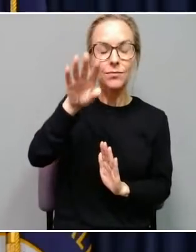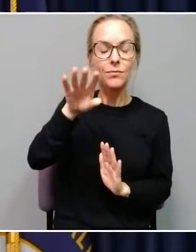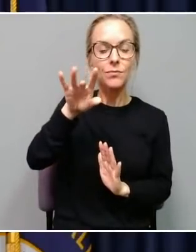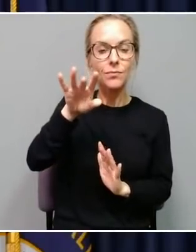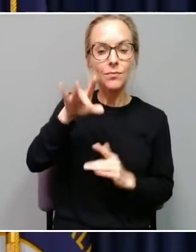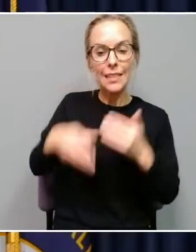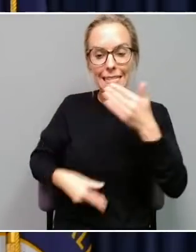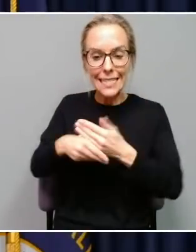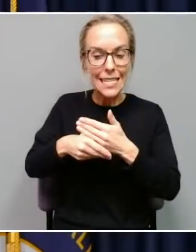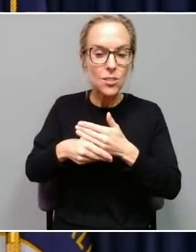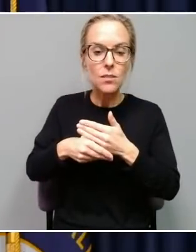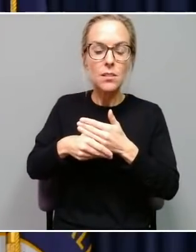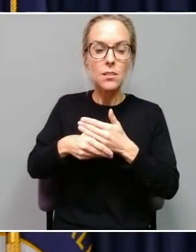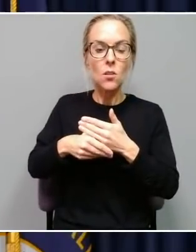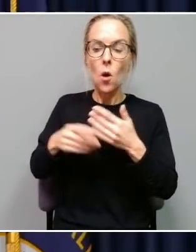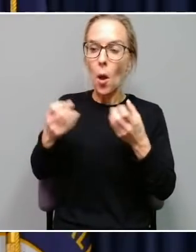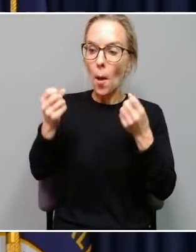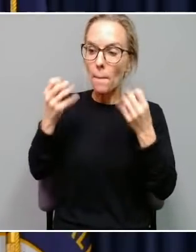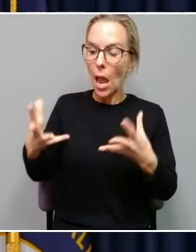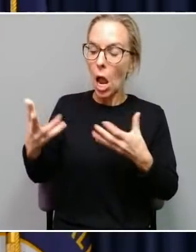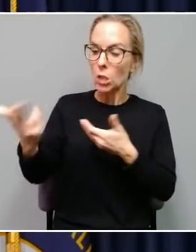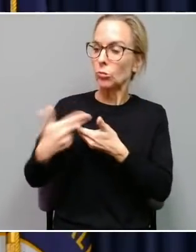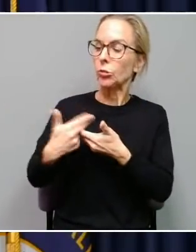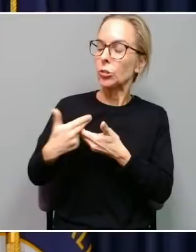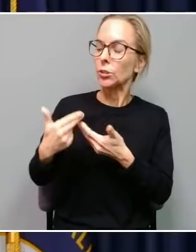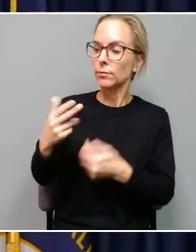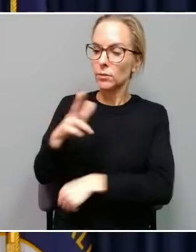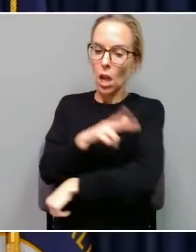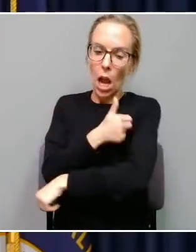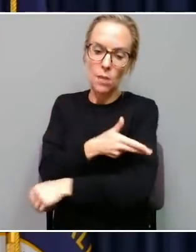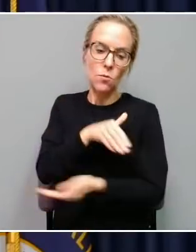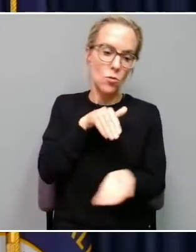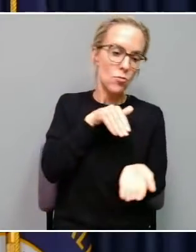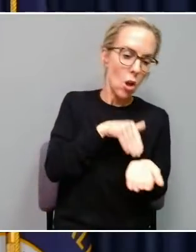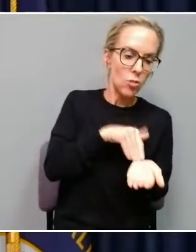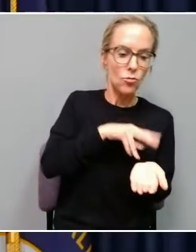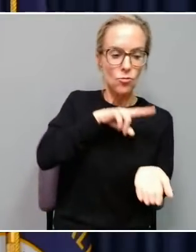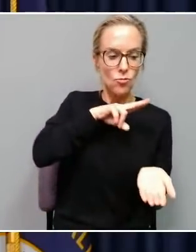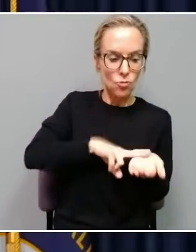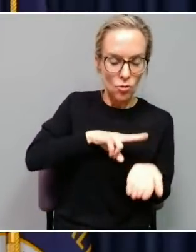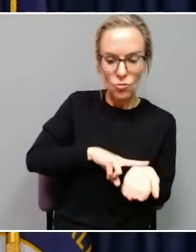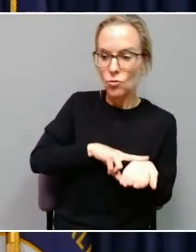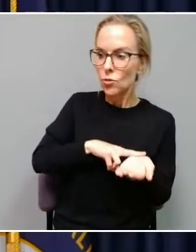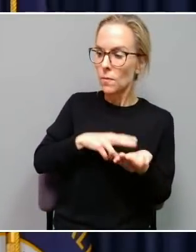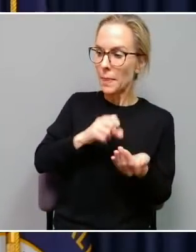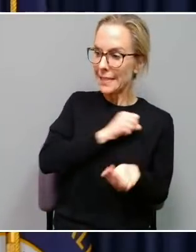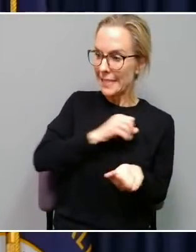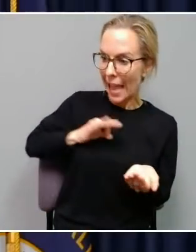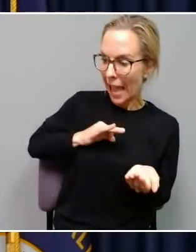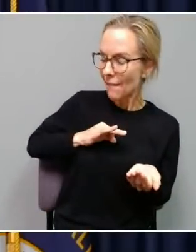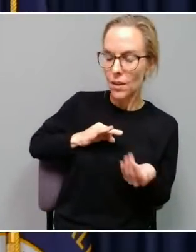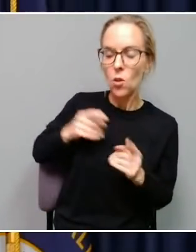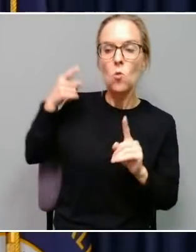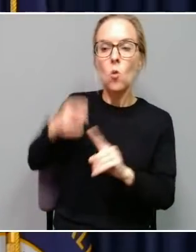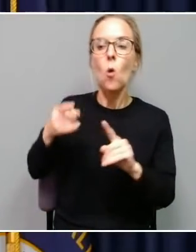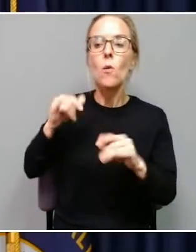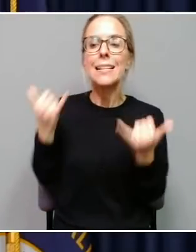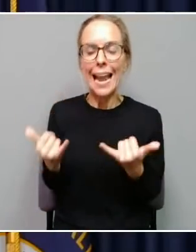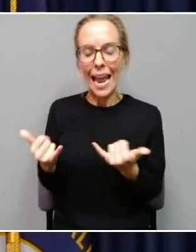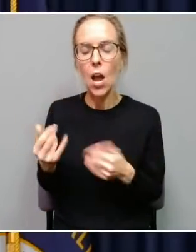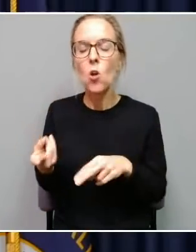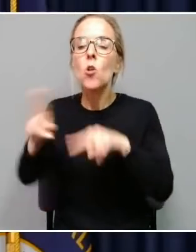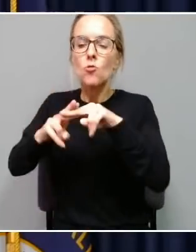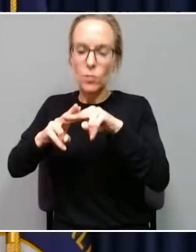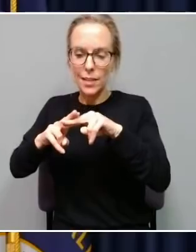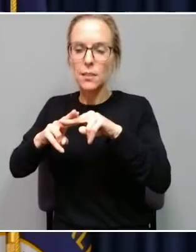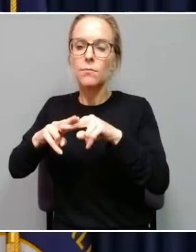additional doctors, nurses, et cetera, then that's something that we would look at. But our goal right now is to increase staffing. Thus, the testing frees up